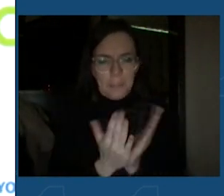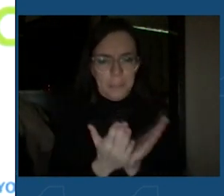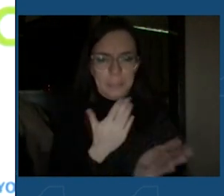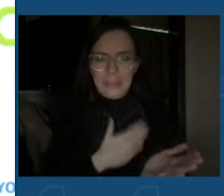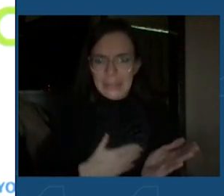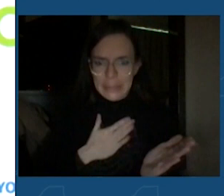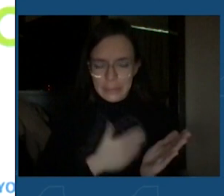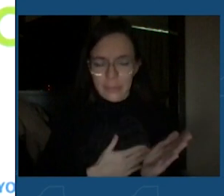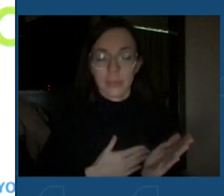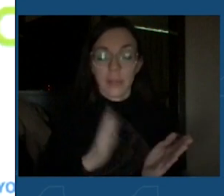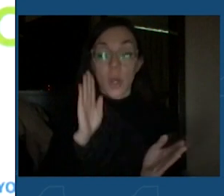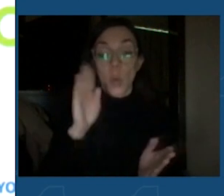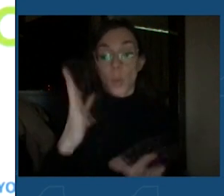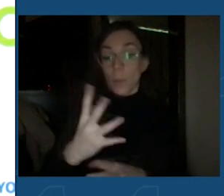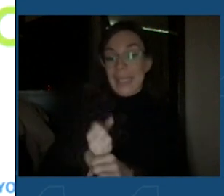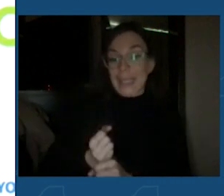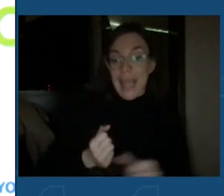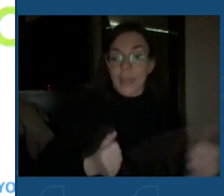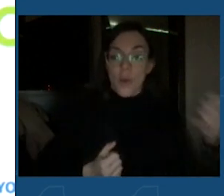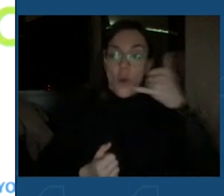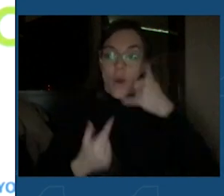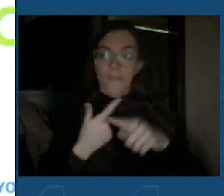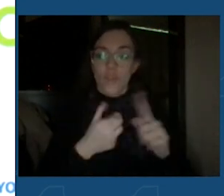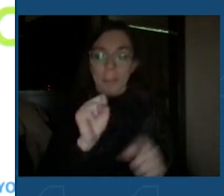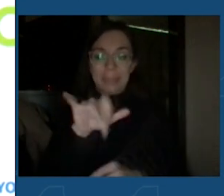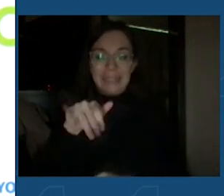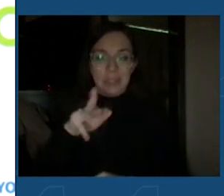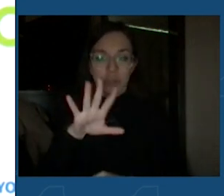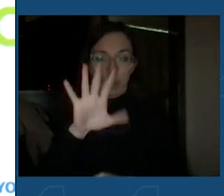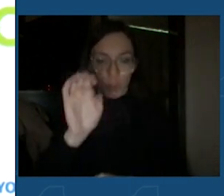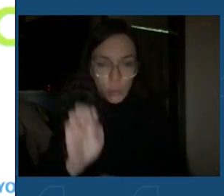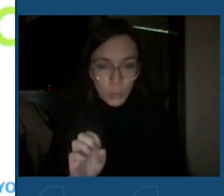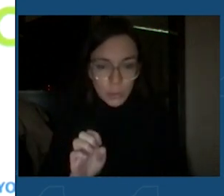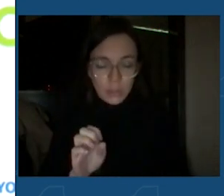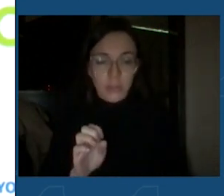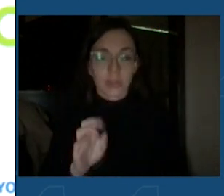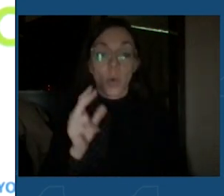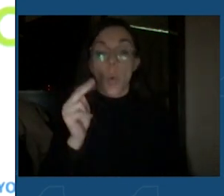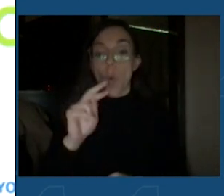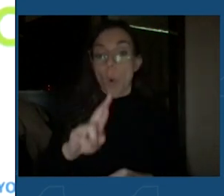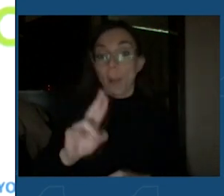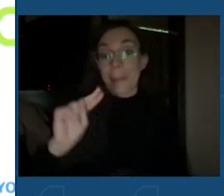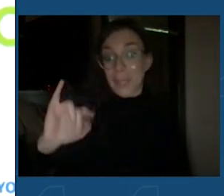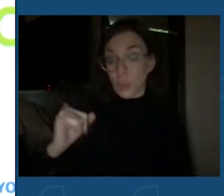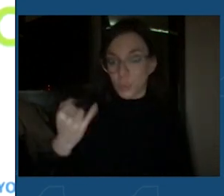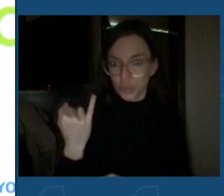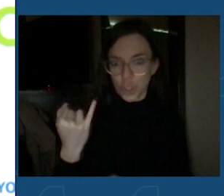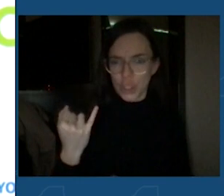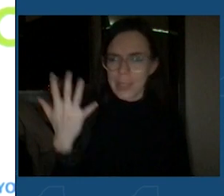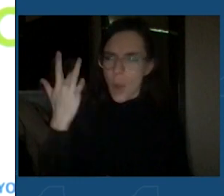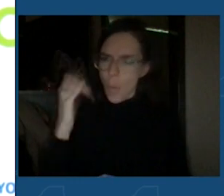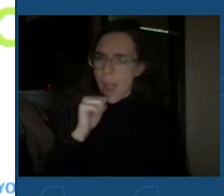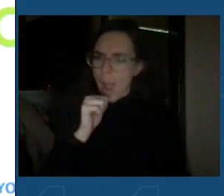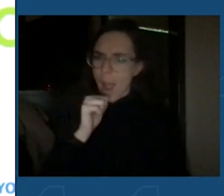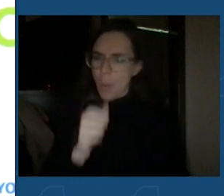Will we get the call from Syracuse? Will they be in New Jersey saying, why are we not doing this now?